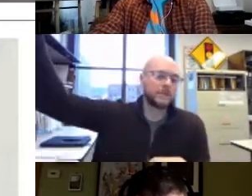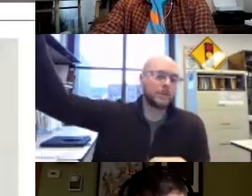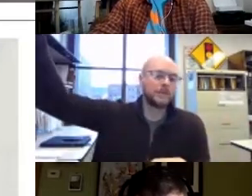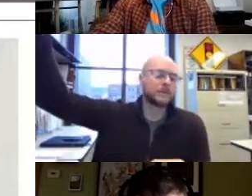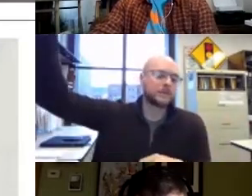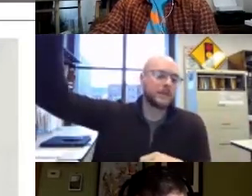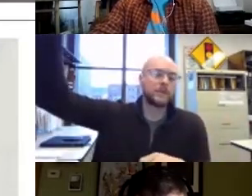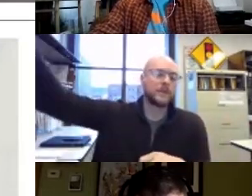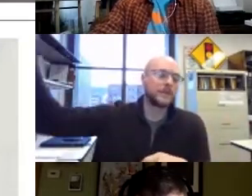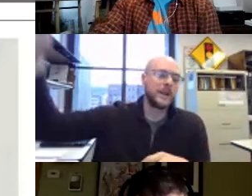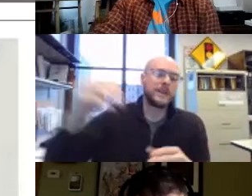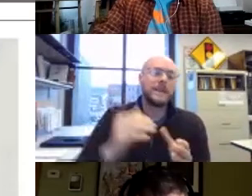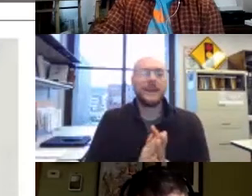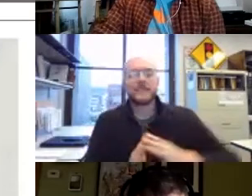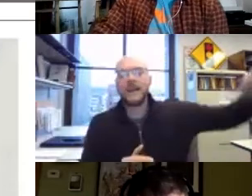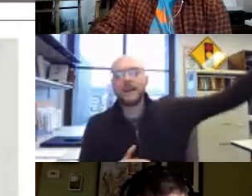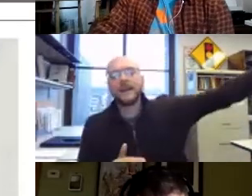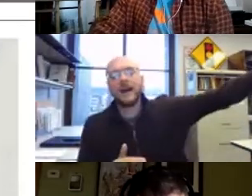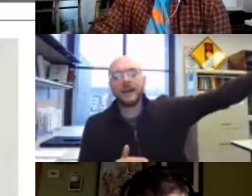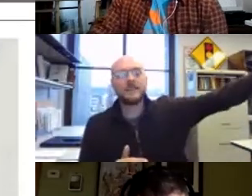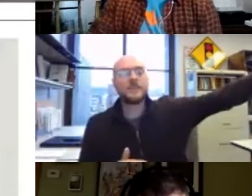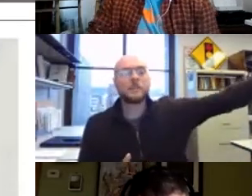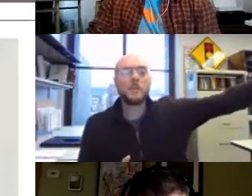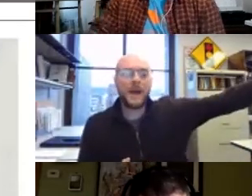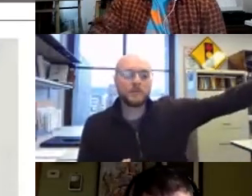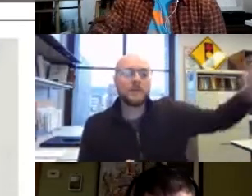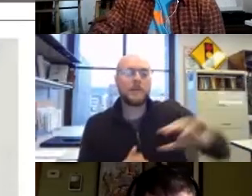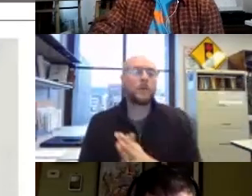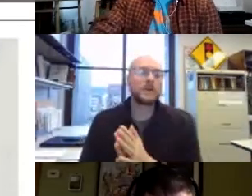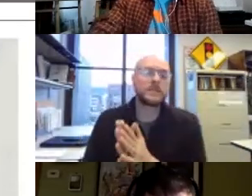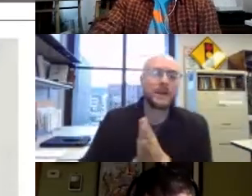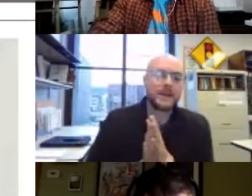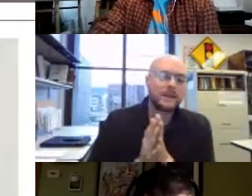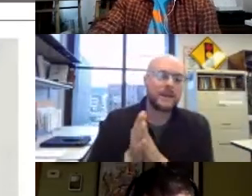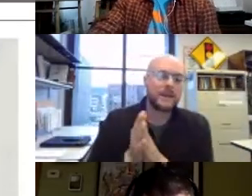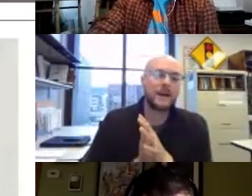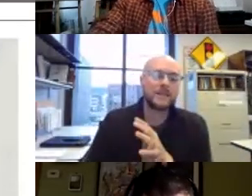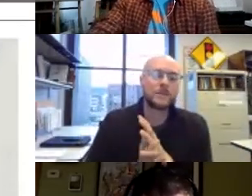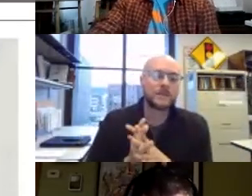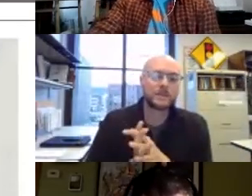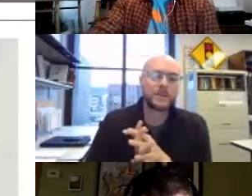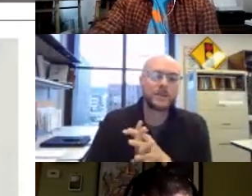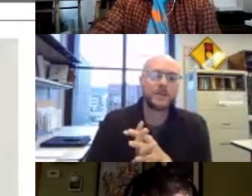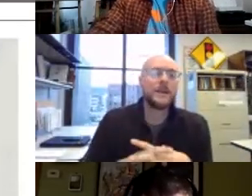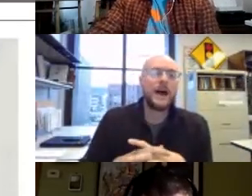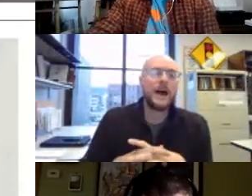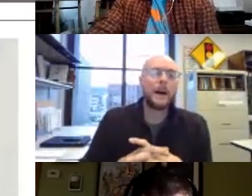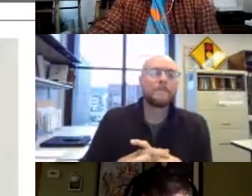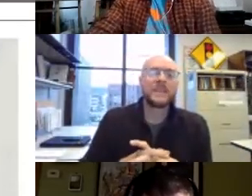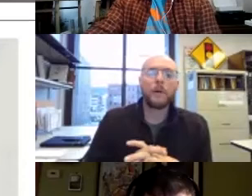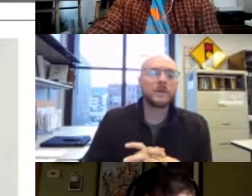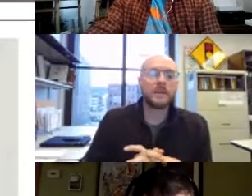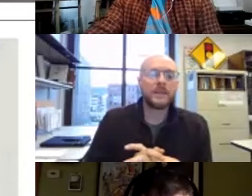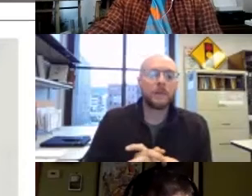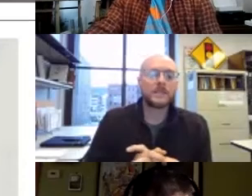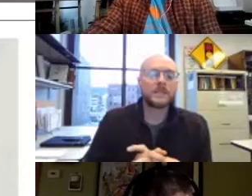one level service grade and extend a considerable amount up towards the Rite Aid in the northern direction.